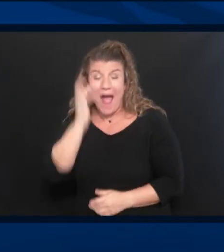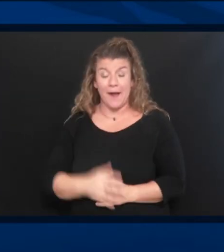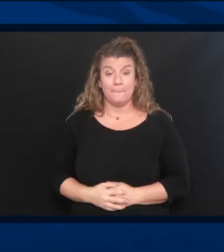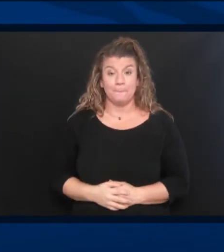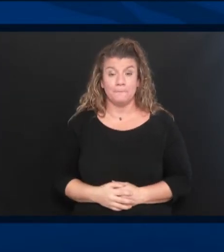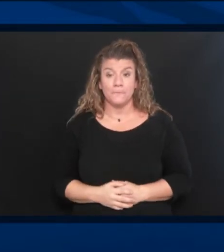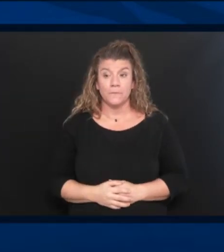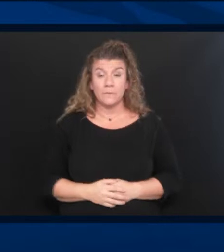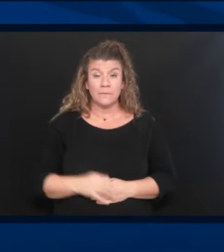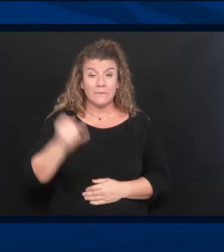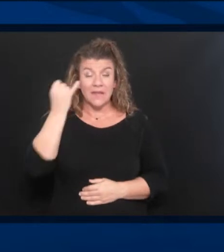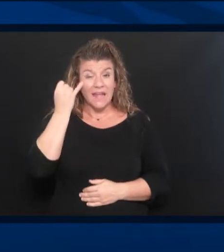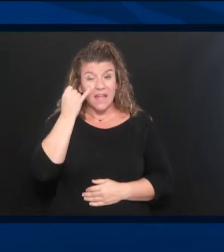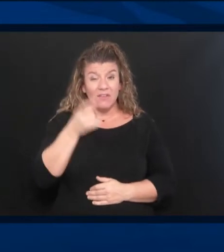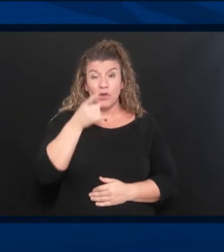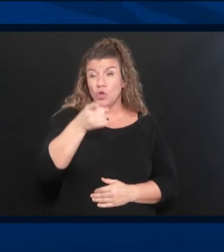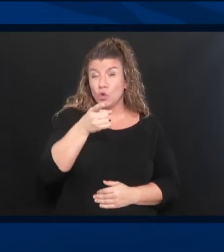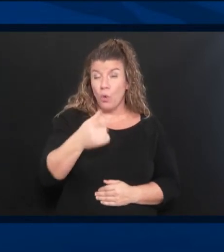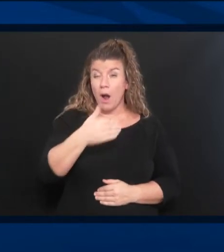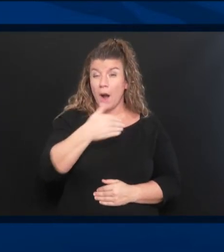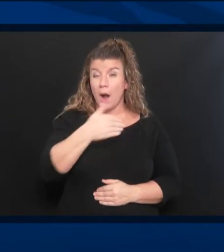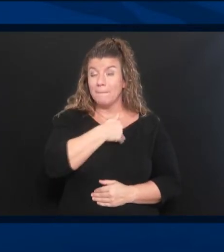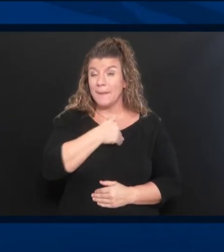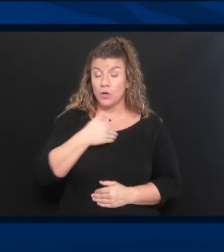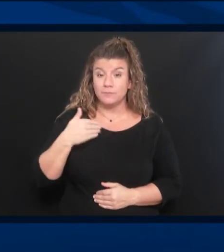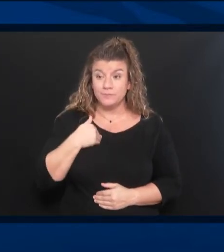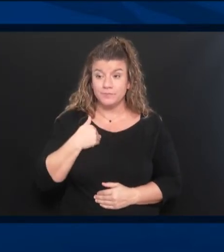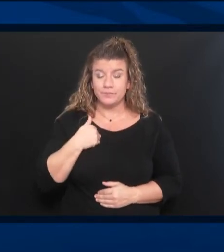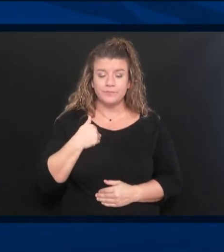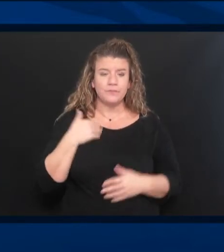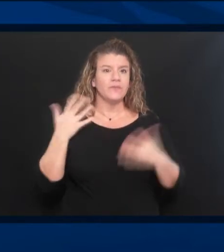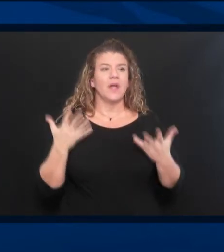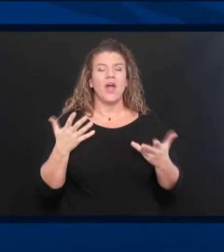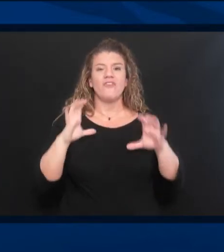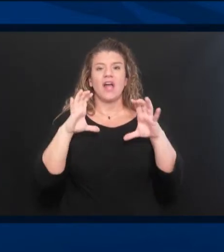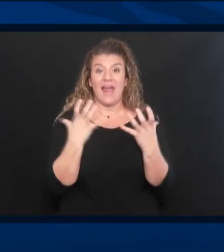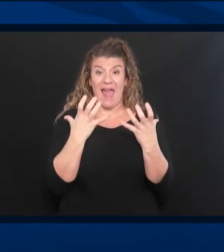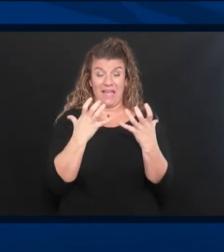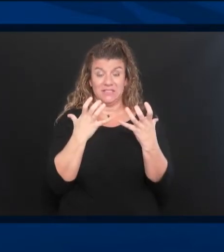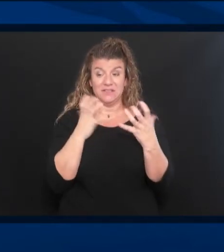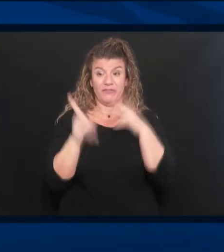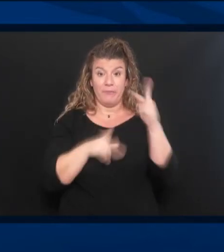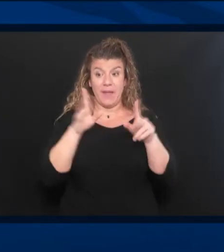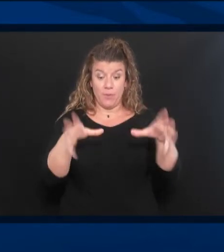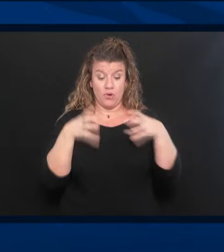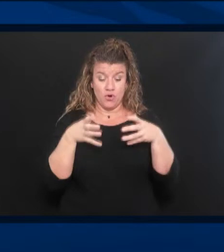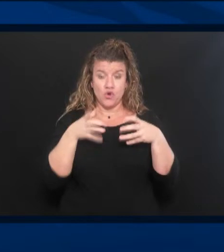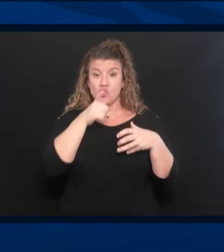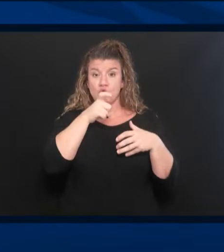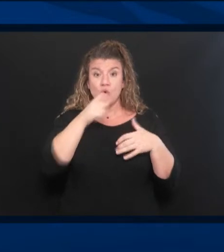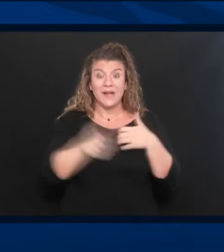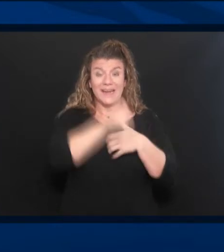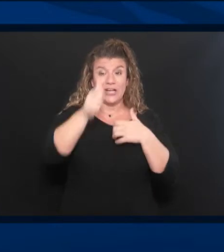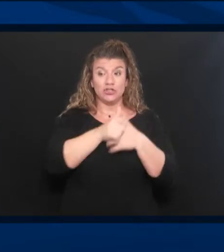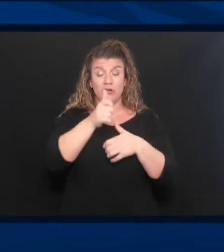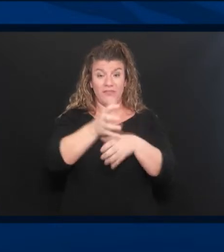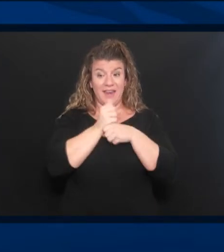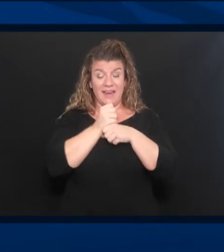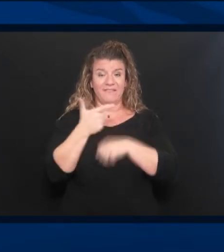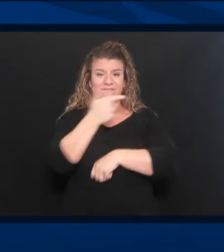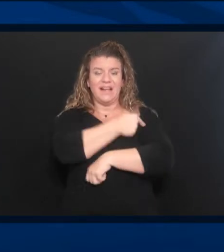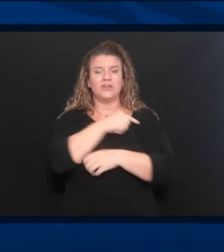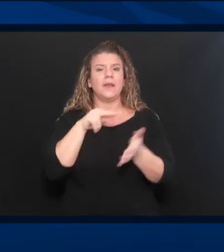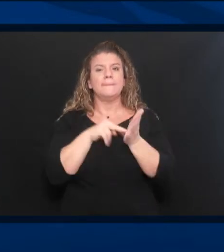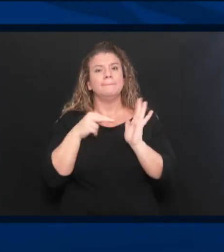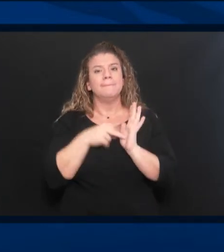you are a member of a class of people who are in danger of getting the vaccine, in other words, if you're